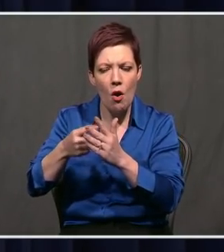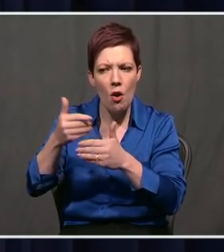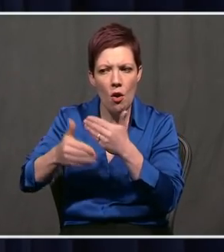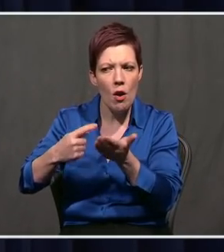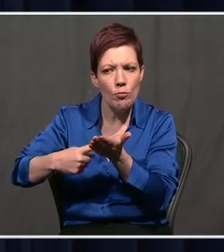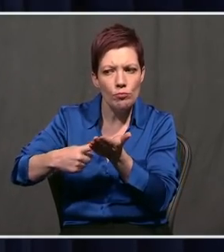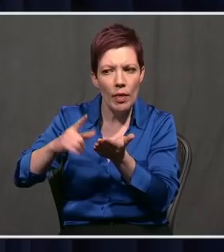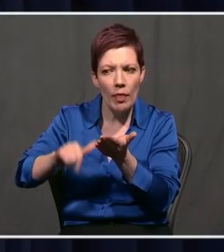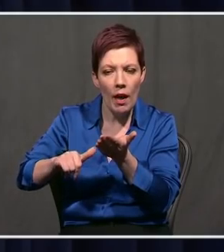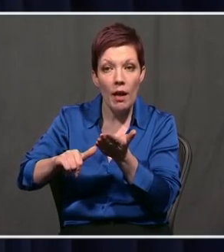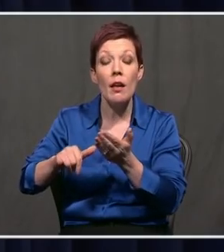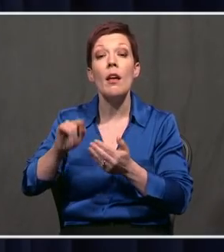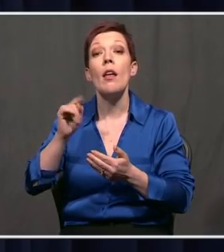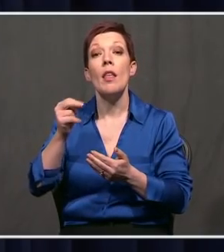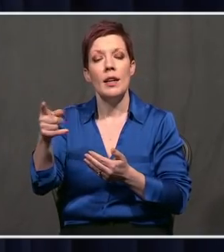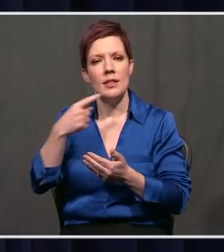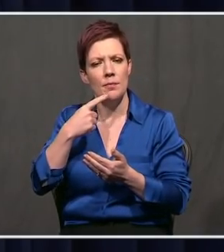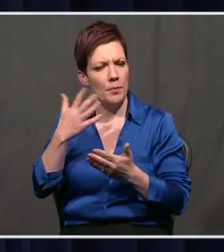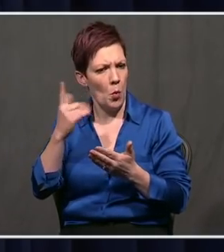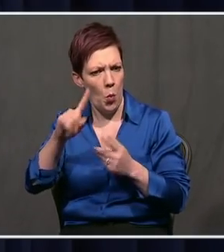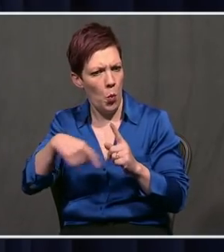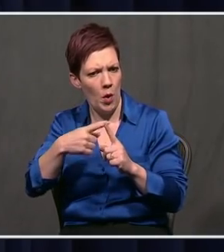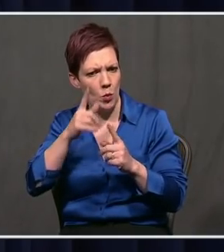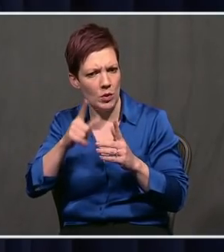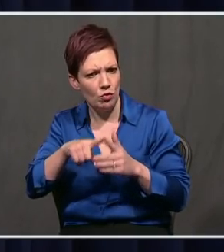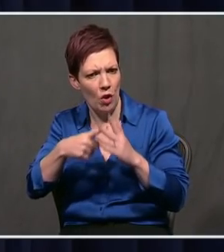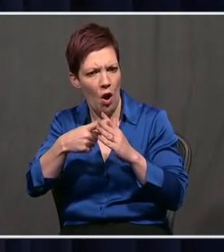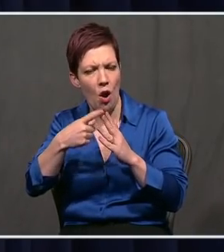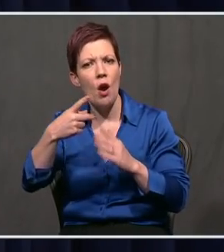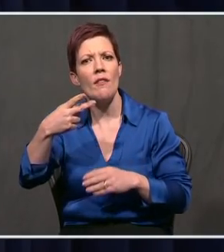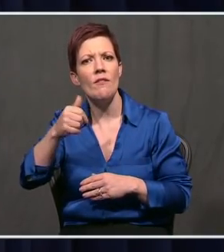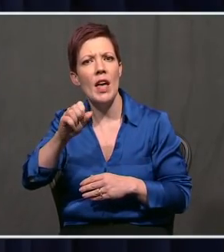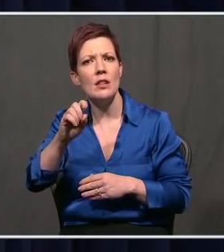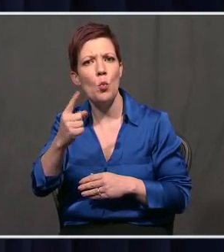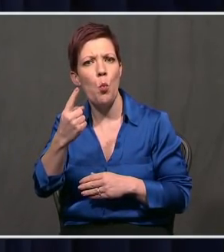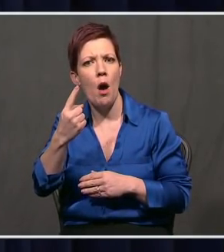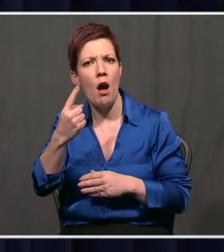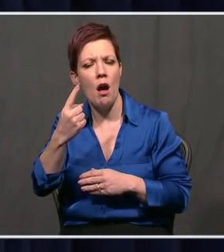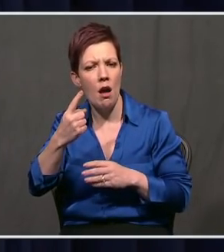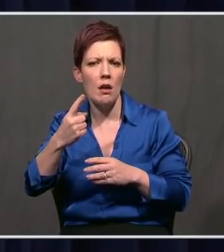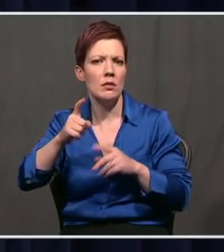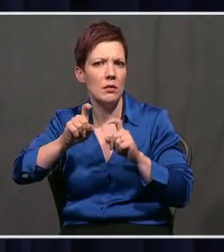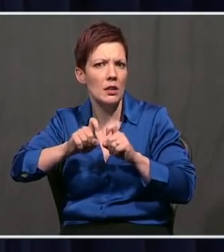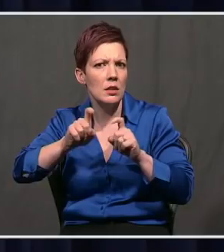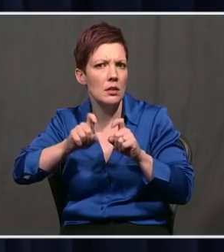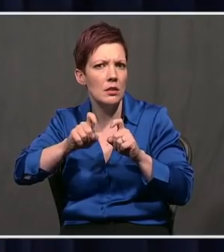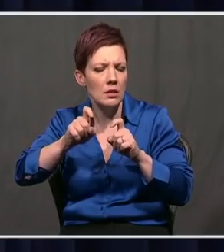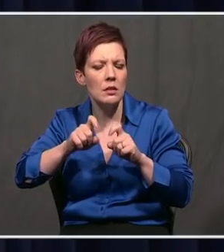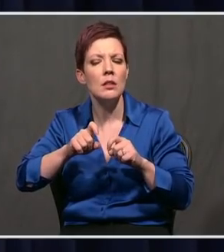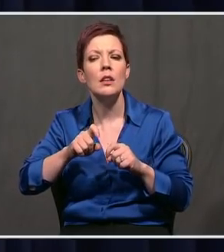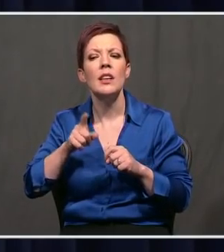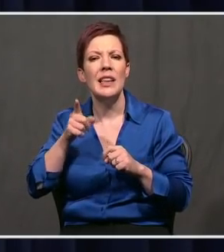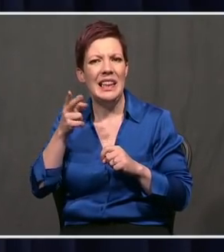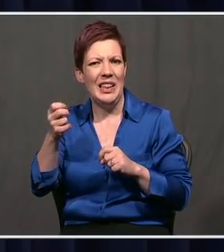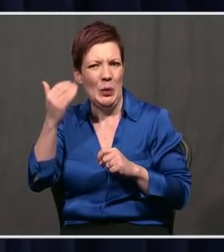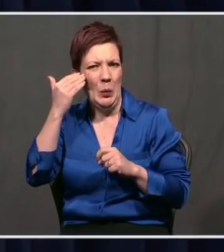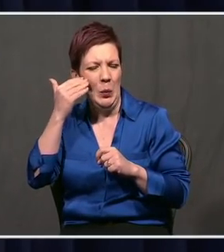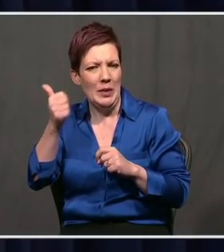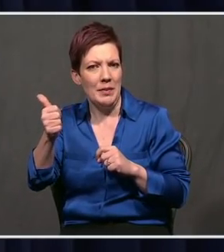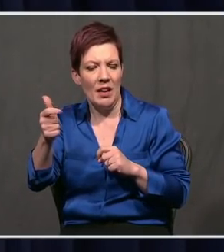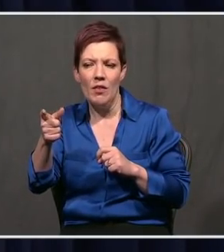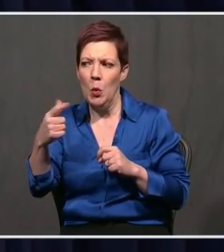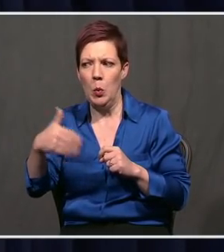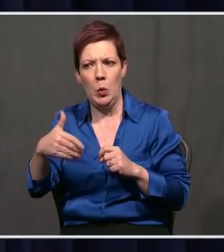question, well, when are they going to start phase one trials? And having come from the pharmaceutical industry, he knew that was kind of a critical start to the